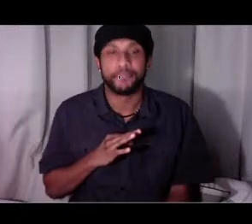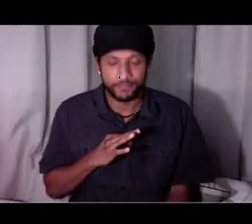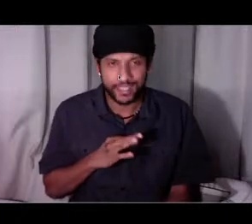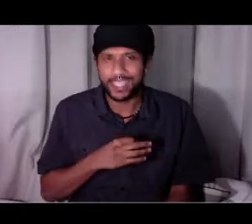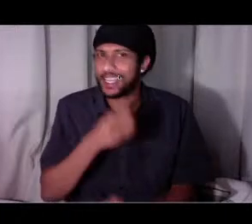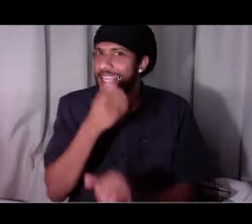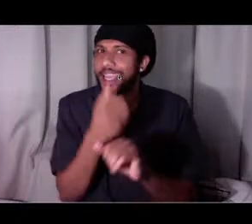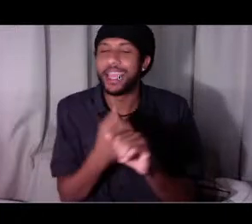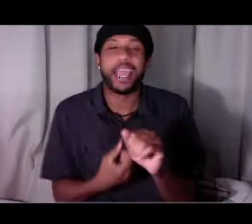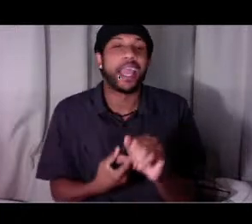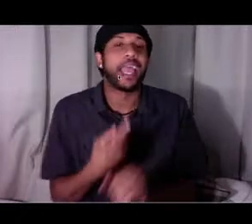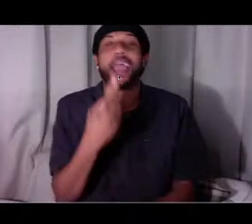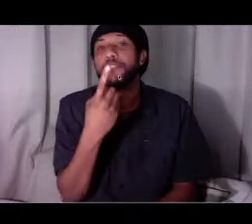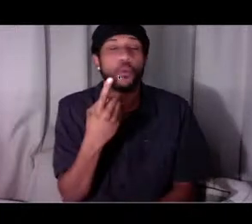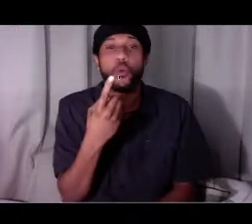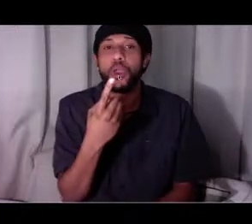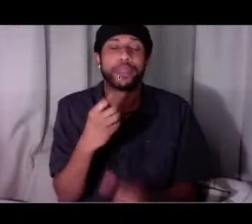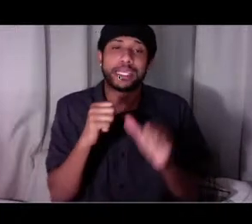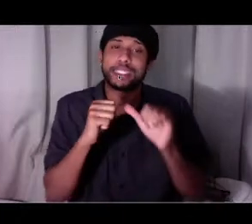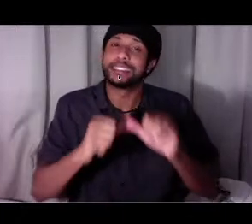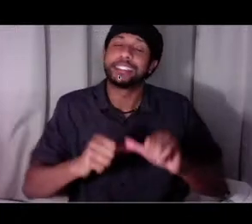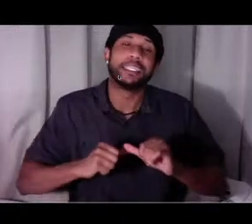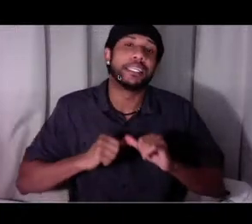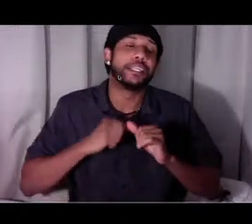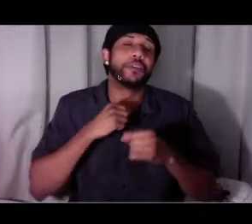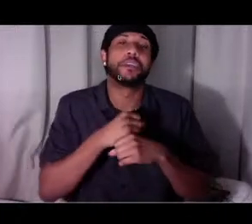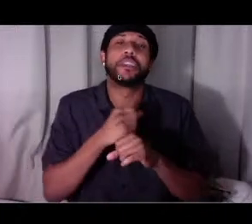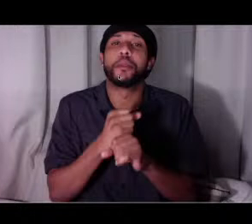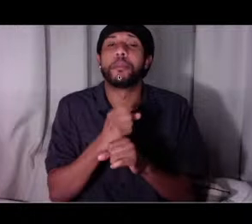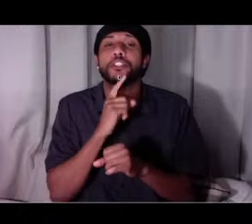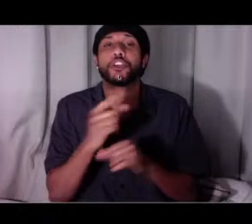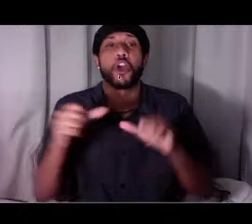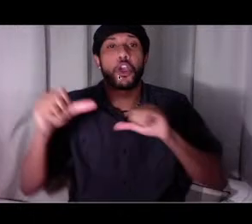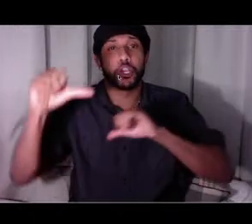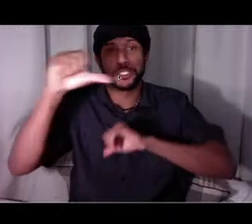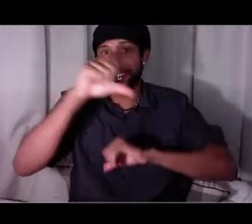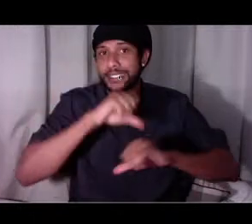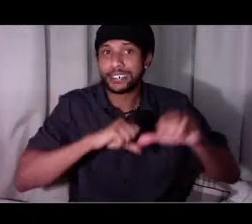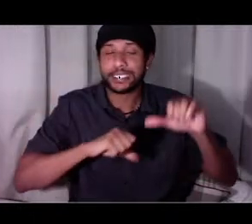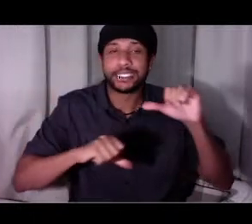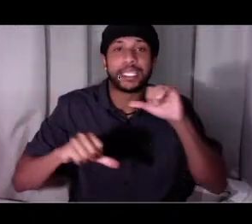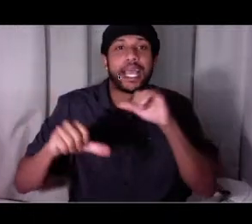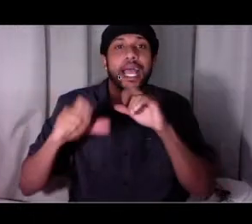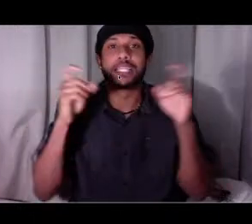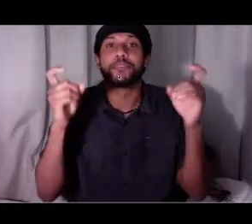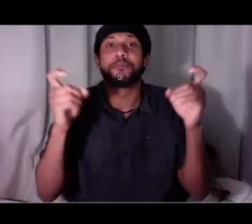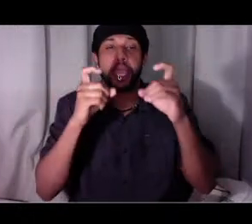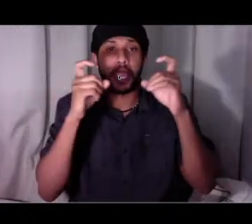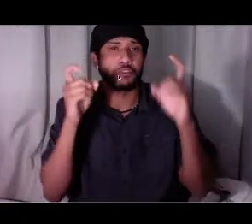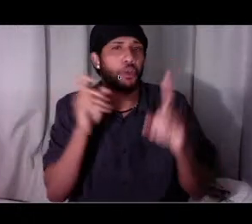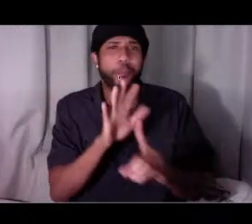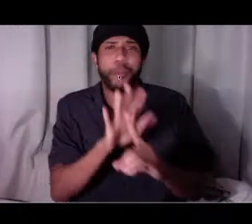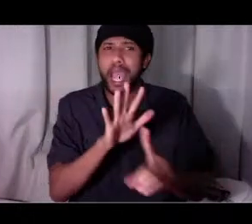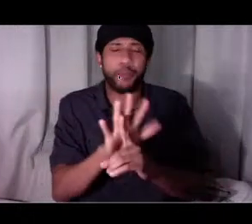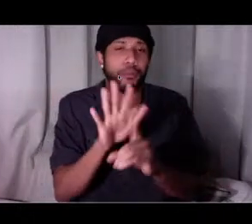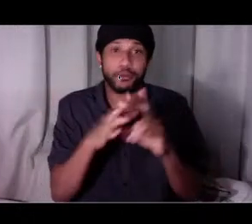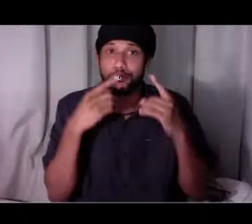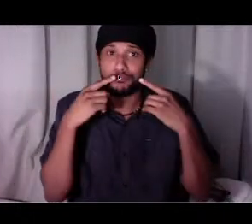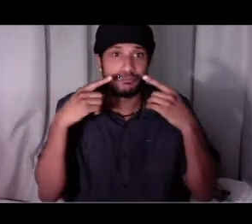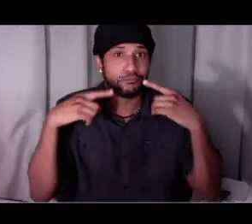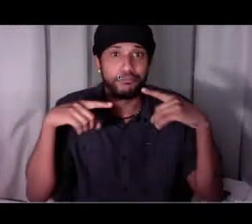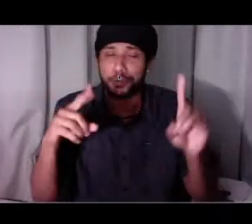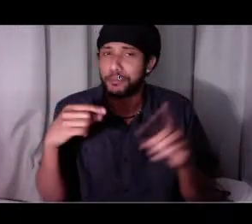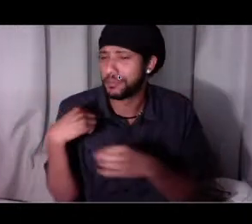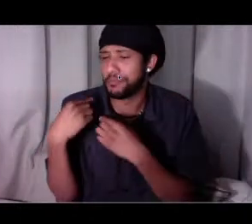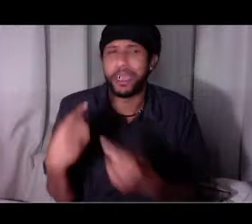uh everyone that has continued to make our science fairs uh as popular and successful as they've been